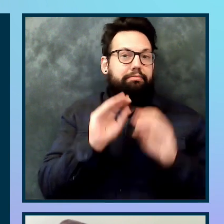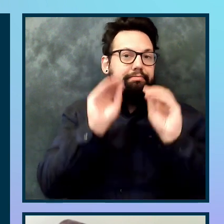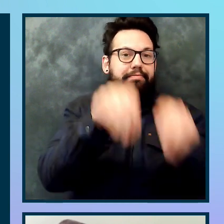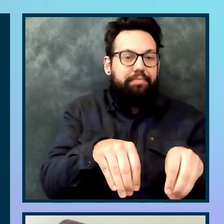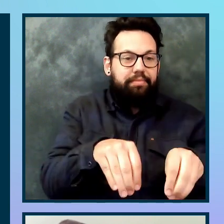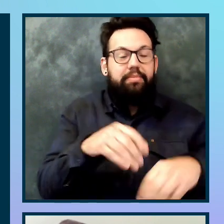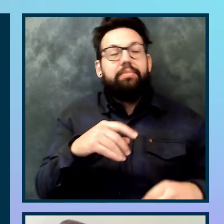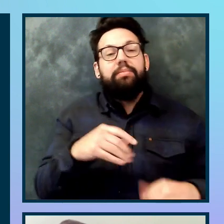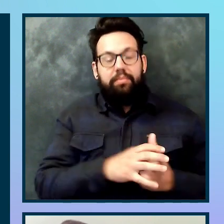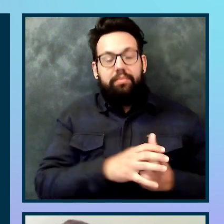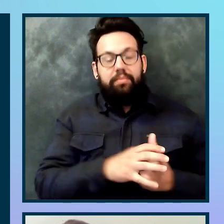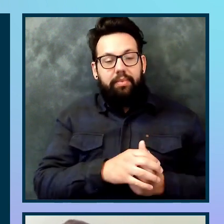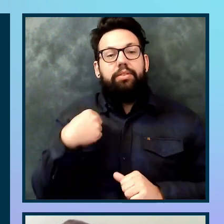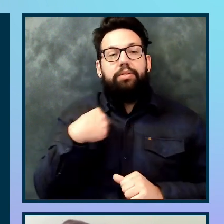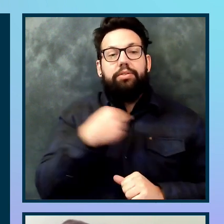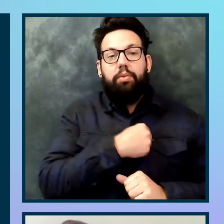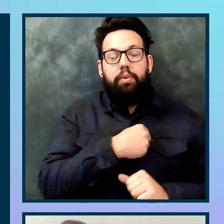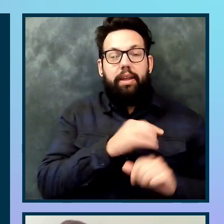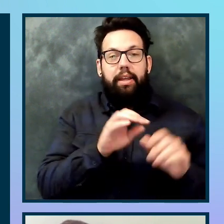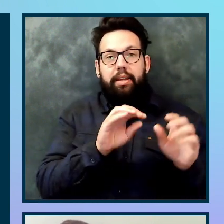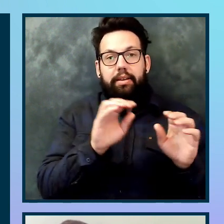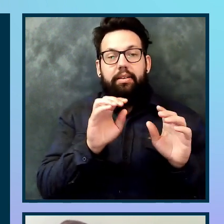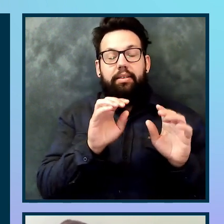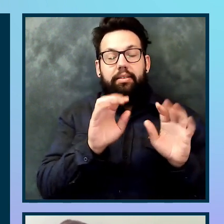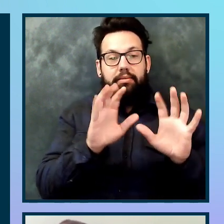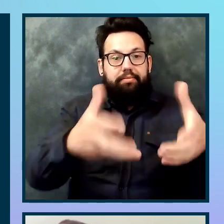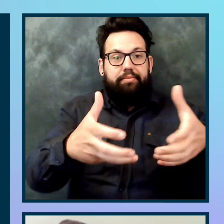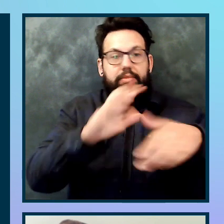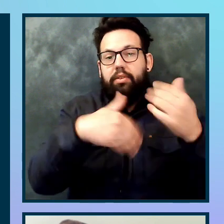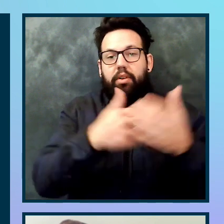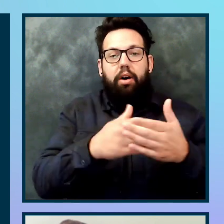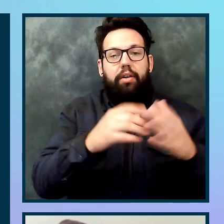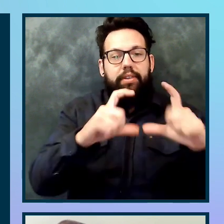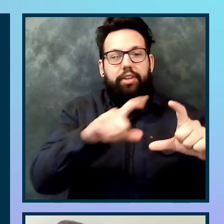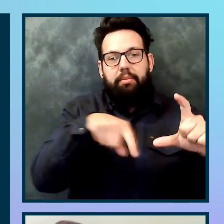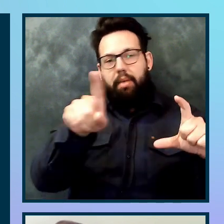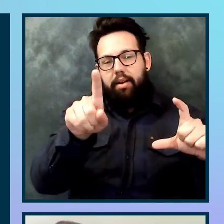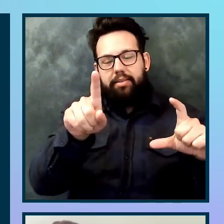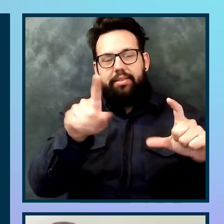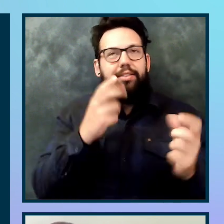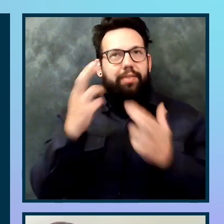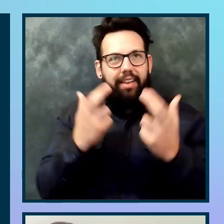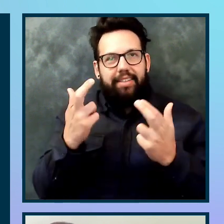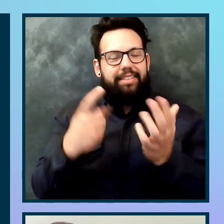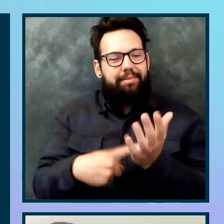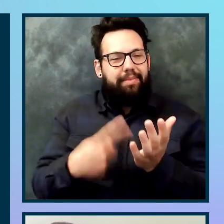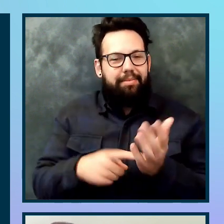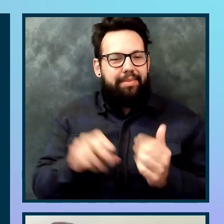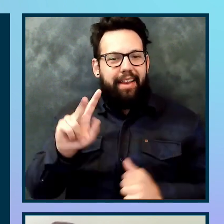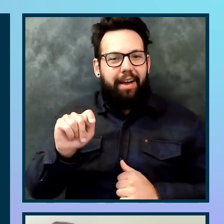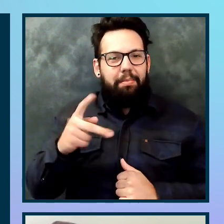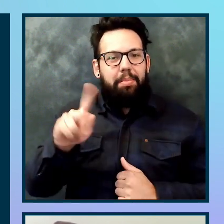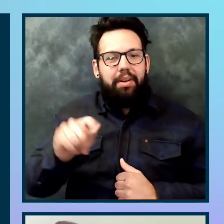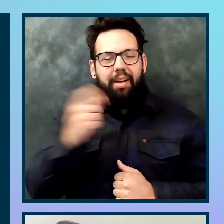changed the results. So we nested all the checkbox select. After that, we found that actually didn't work. So output isn't always the solution. We